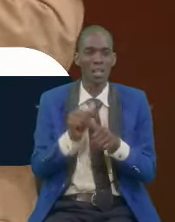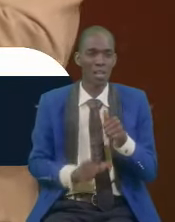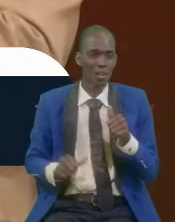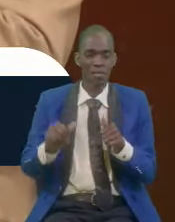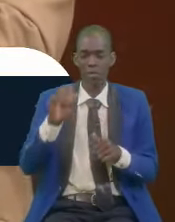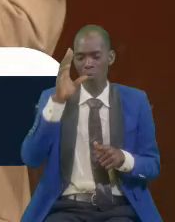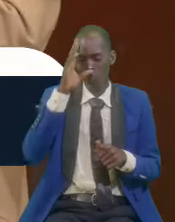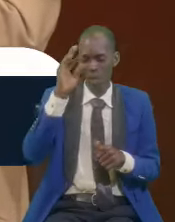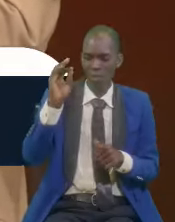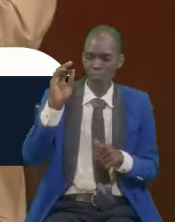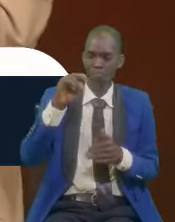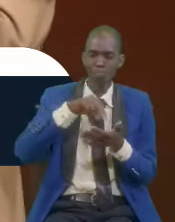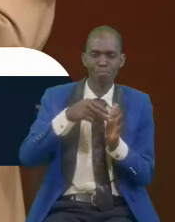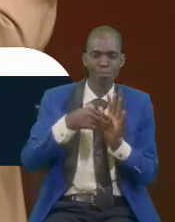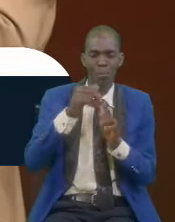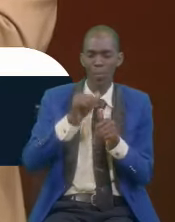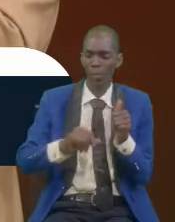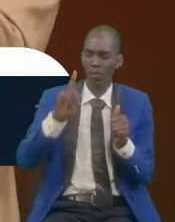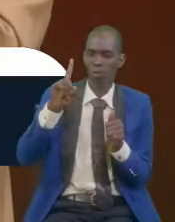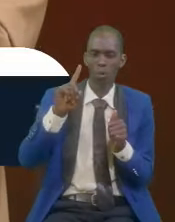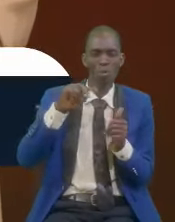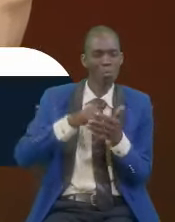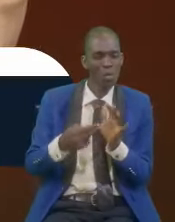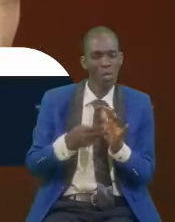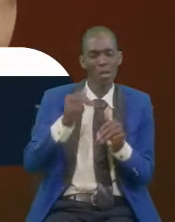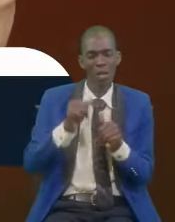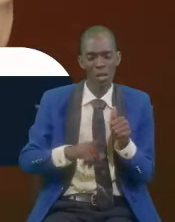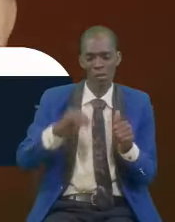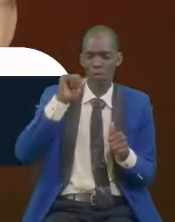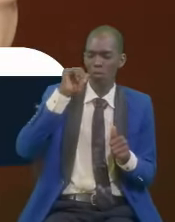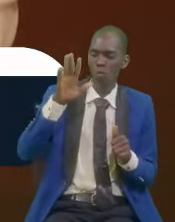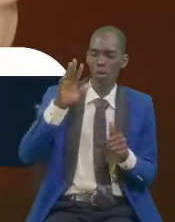everyone, every brother, every sister,